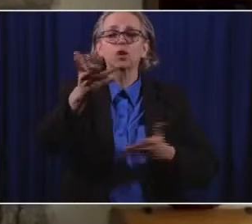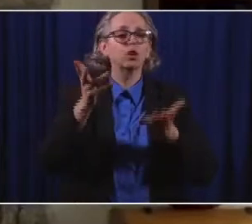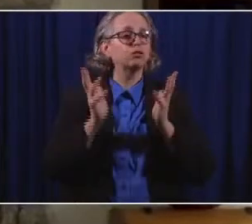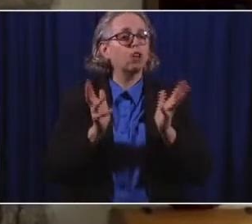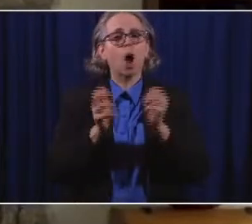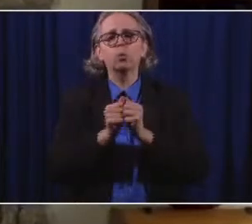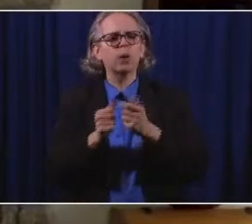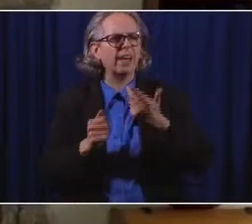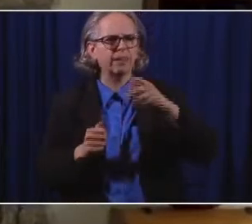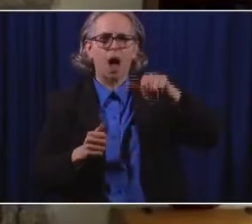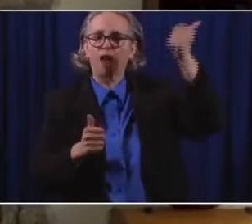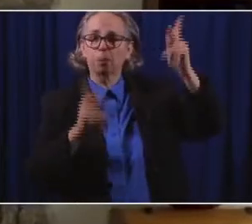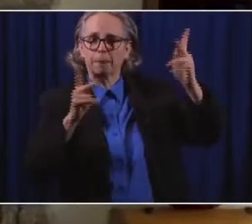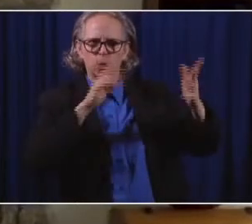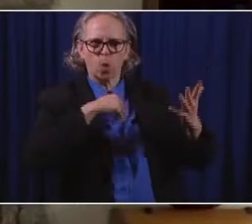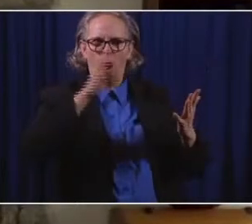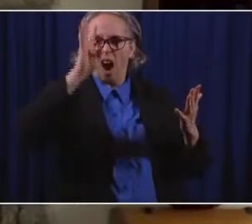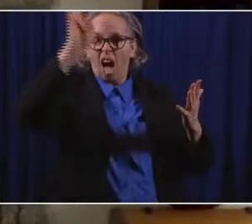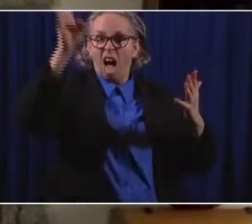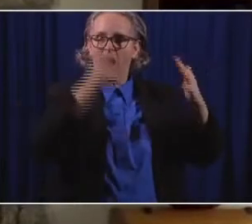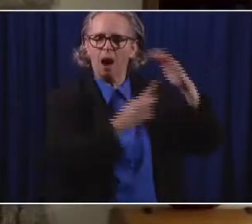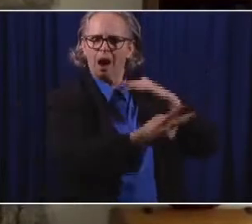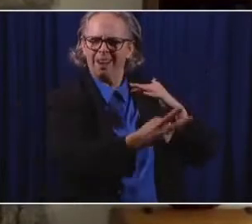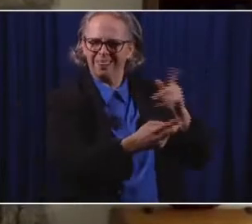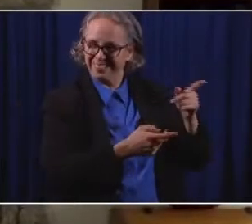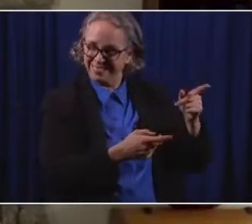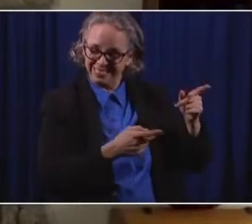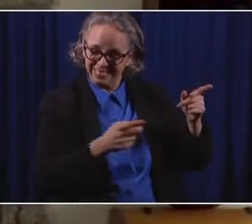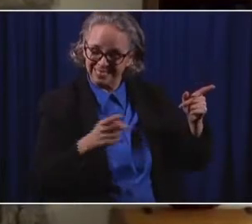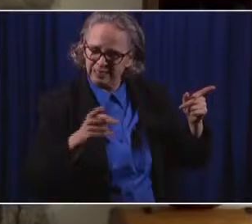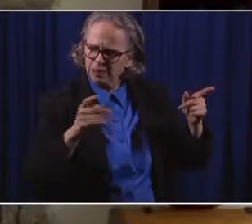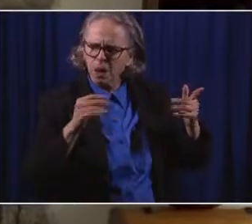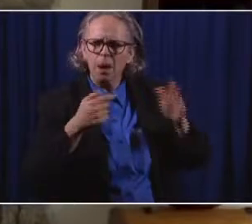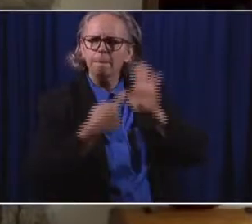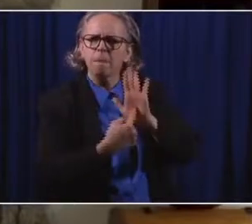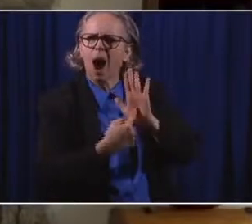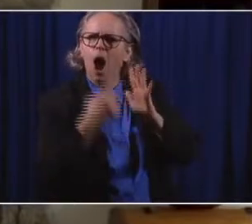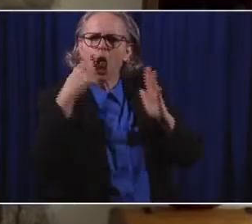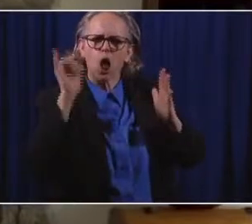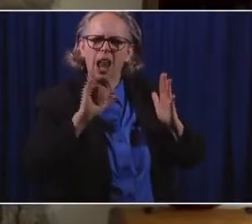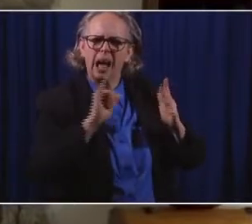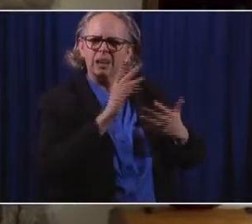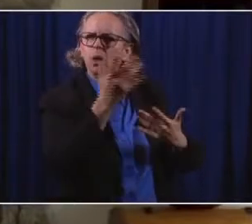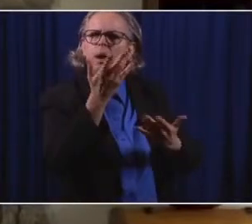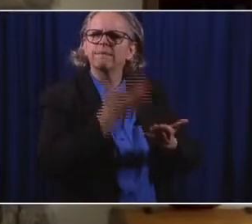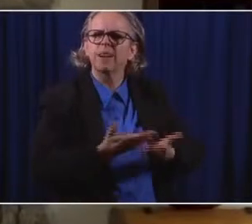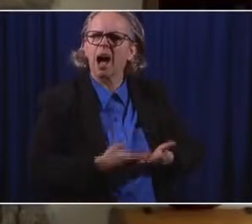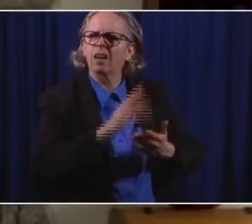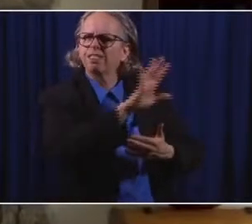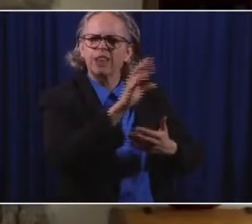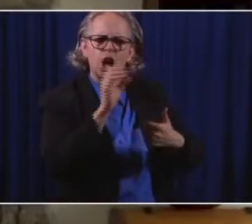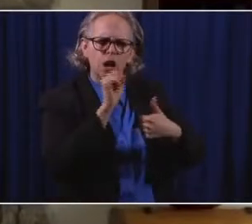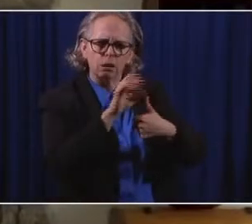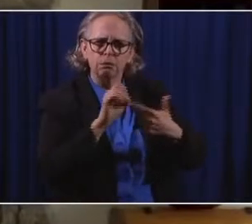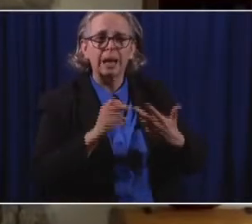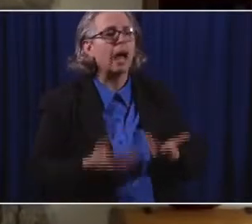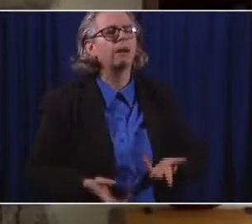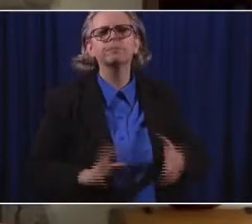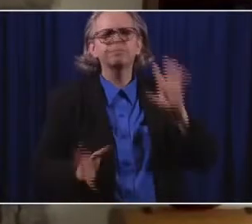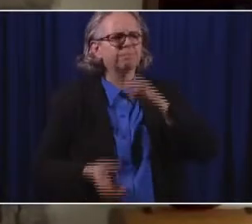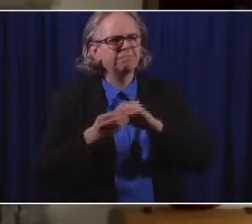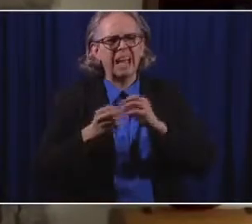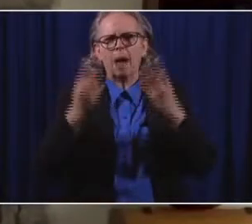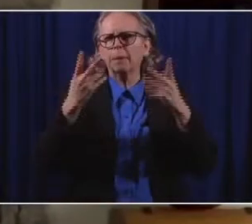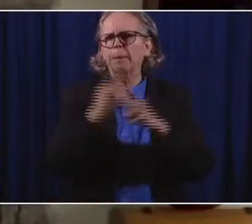wearing masks. That's always one of the key inputs into that. So we know